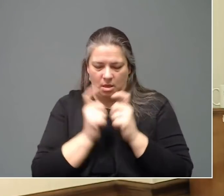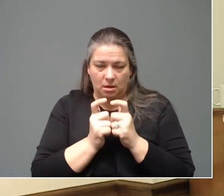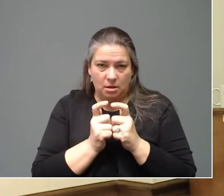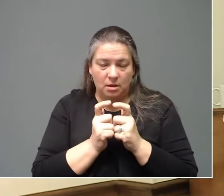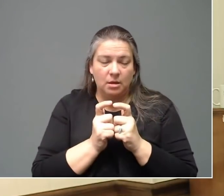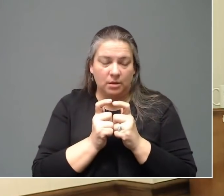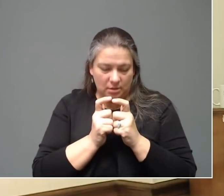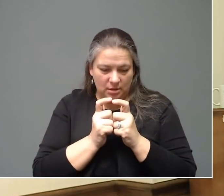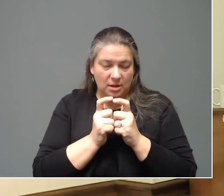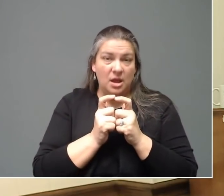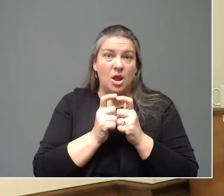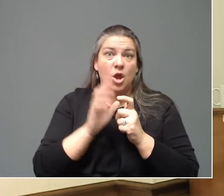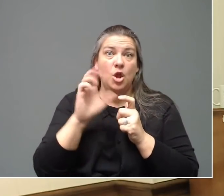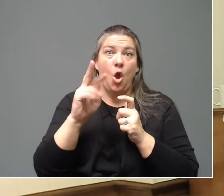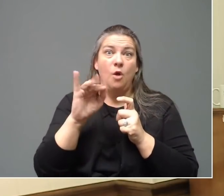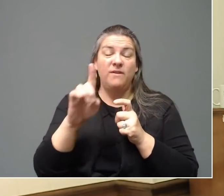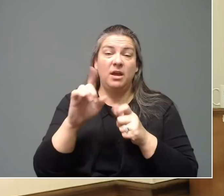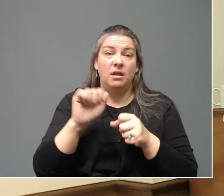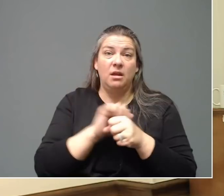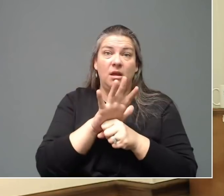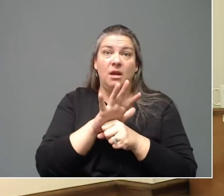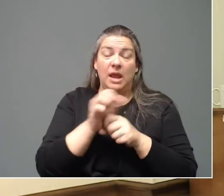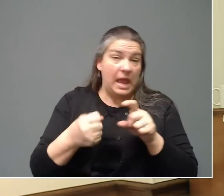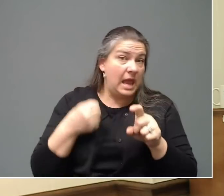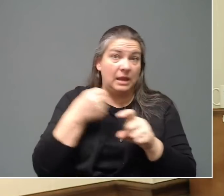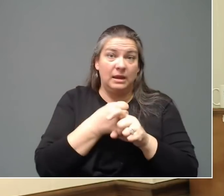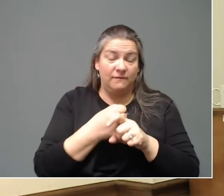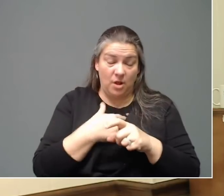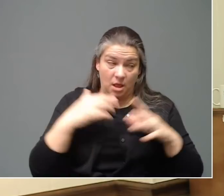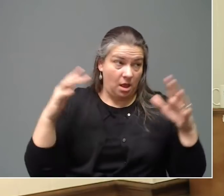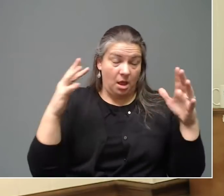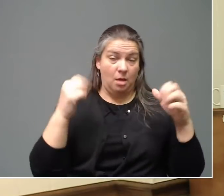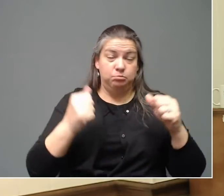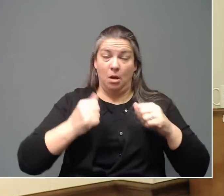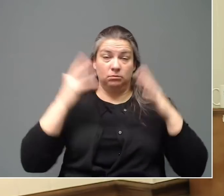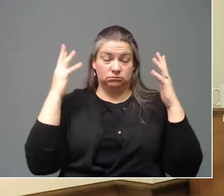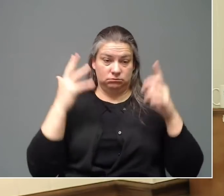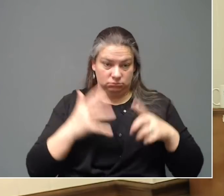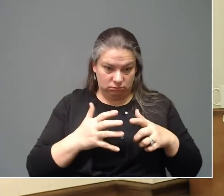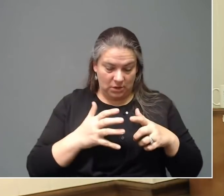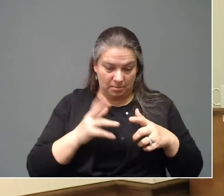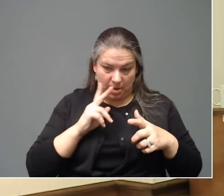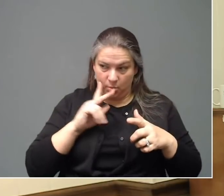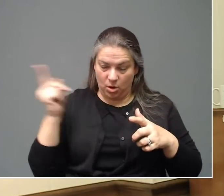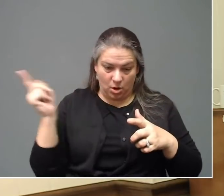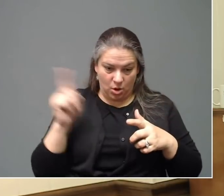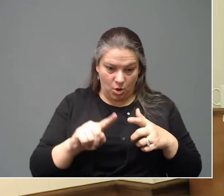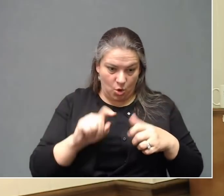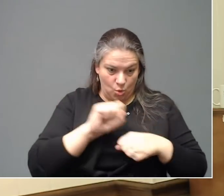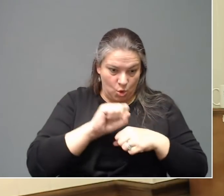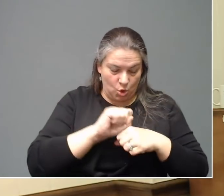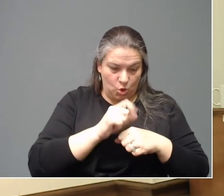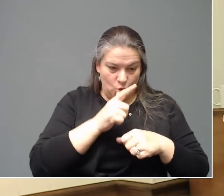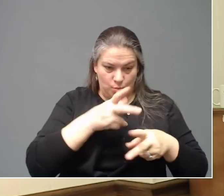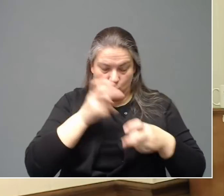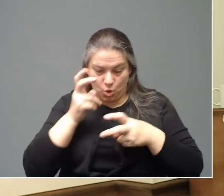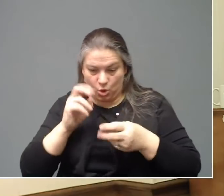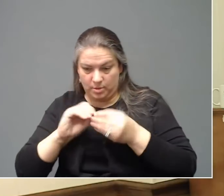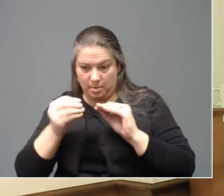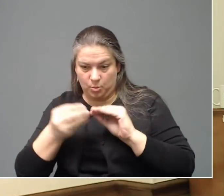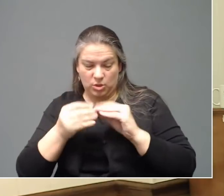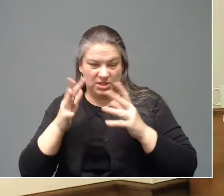literally 3 people who can do computer programming and also pull us the data that we need to give you